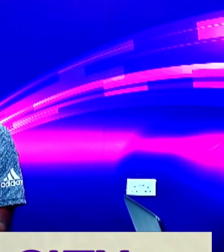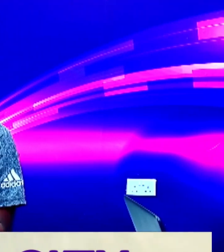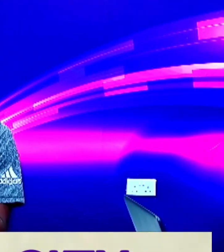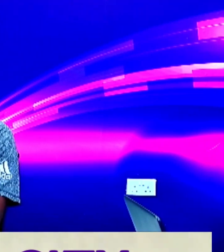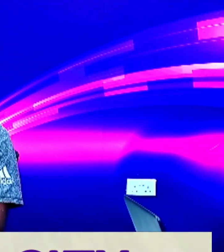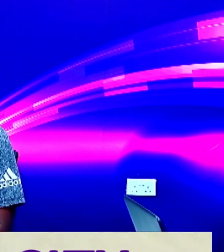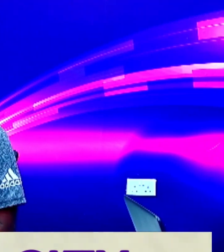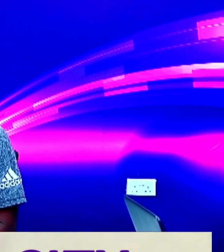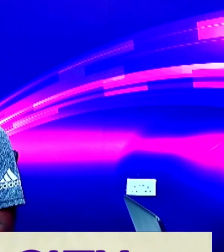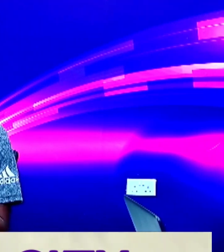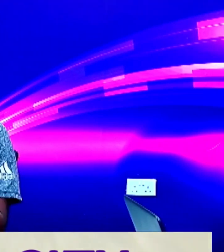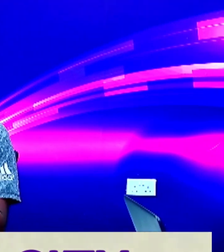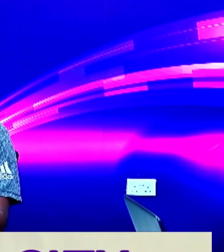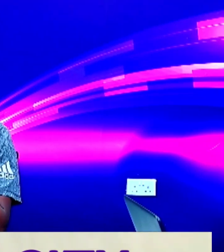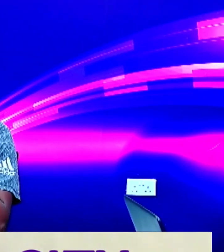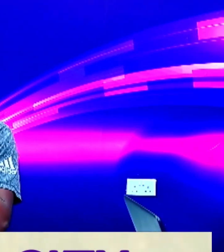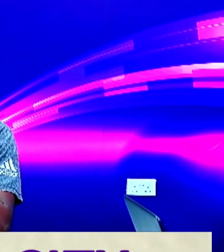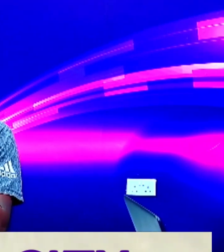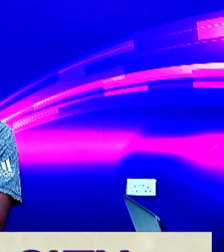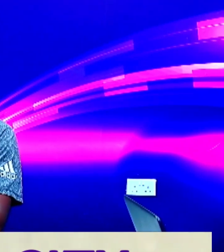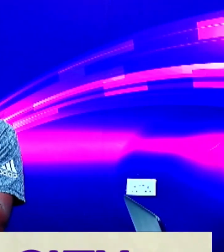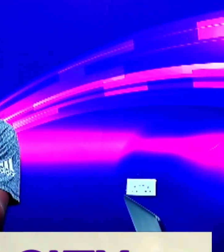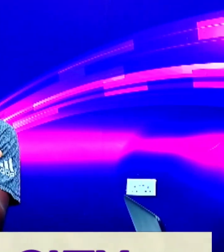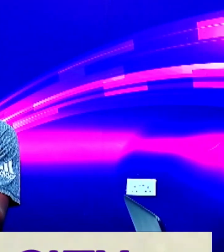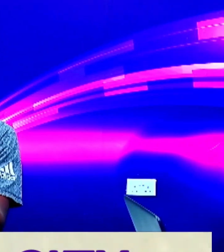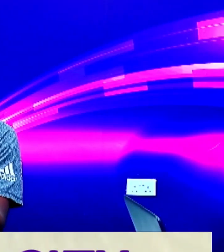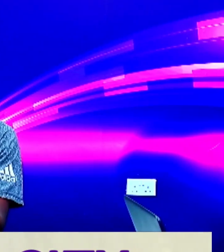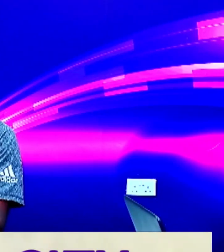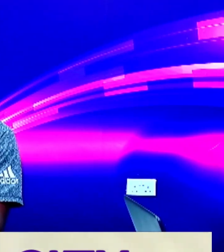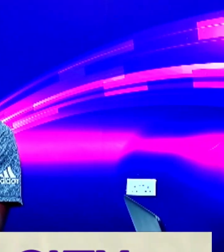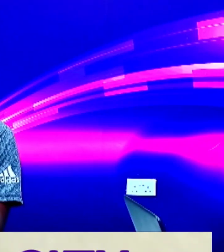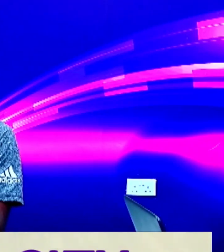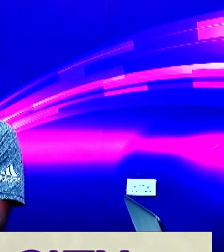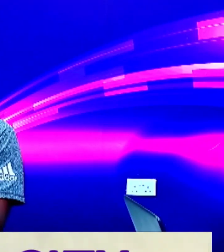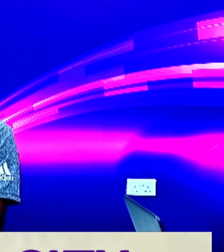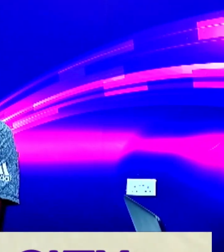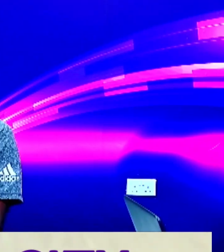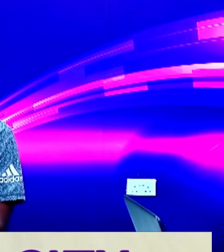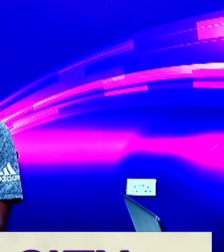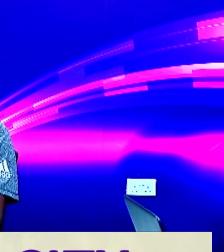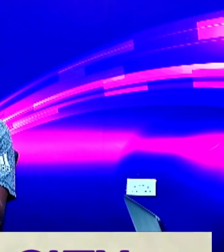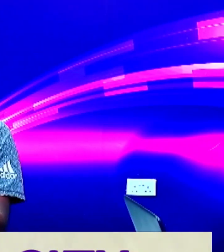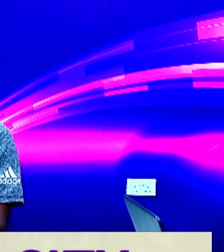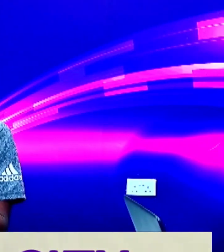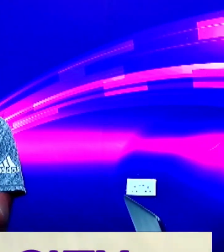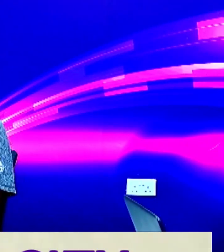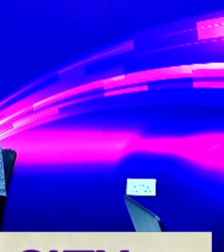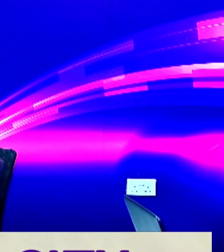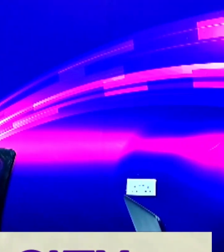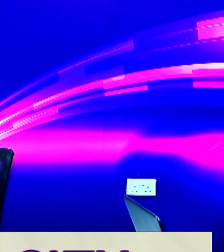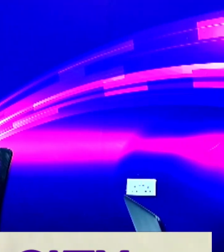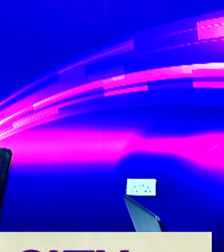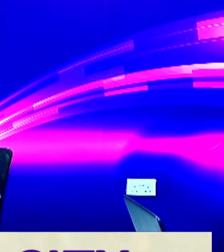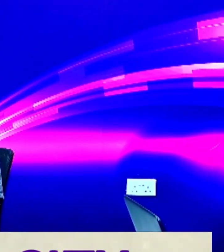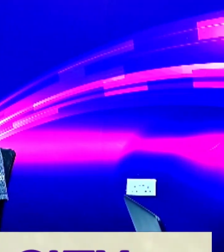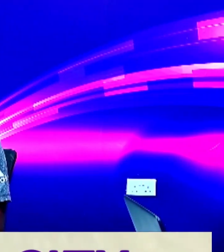Semi-finals. Yes. So this shows that they have skills, and also it